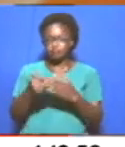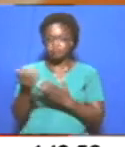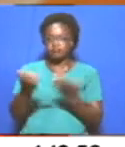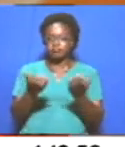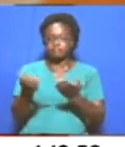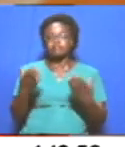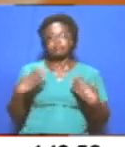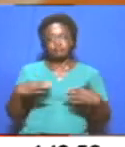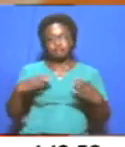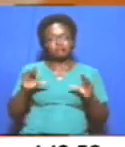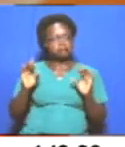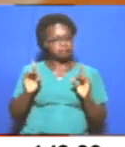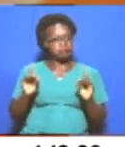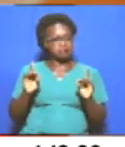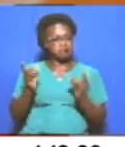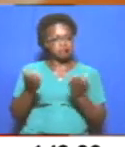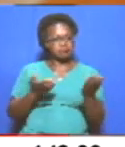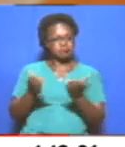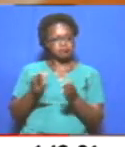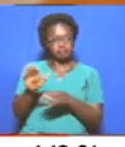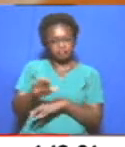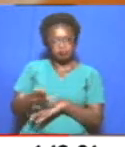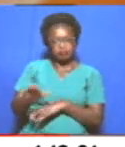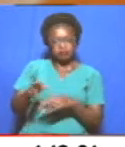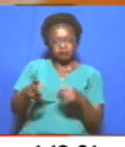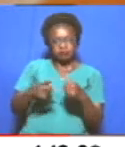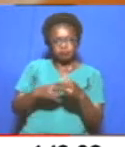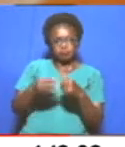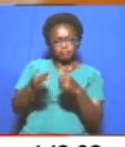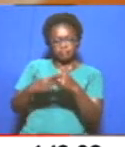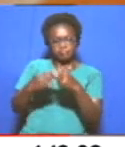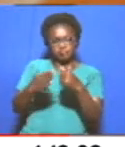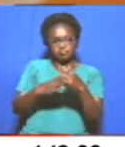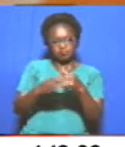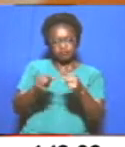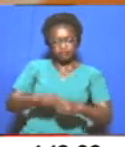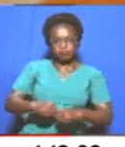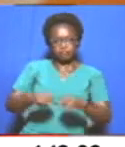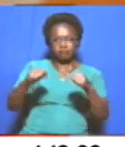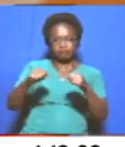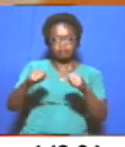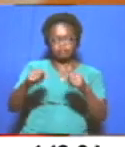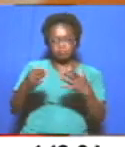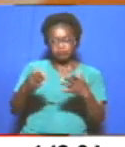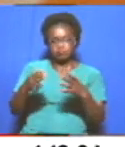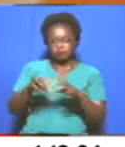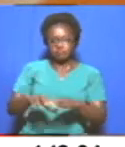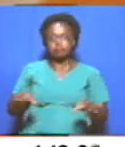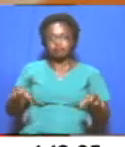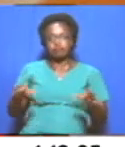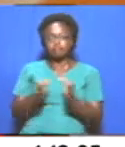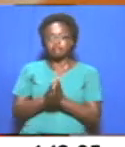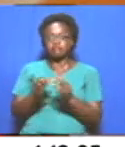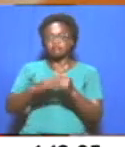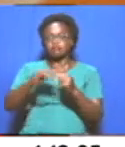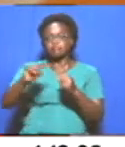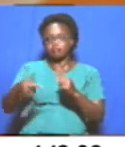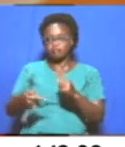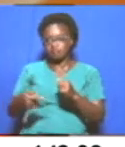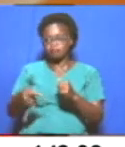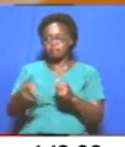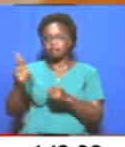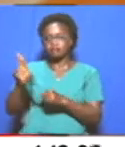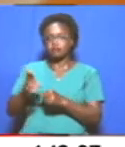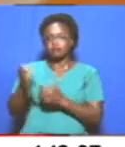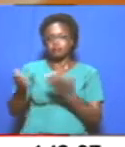have decent trading spaces in the 789 capacity Chichwa market and the 8,000 capacity Uhuru